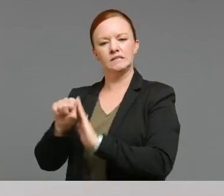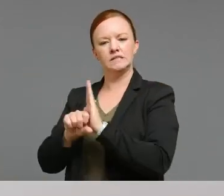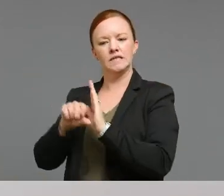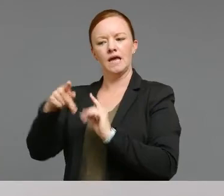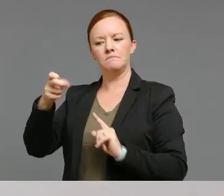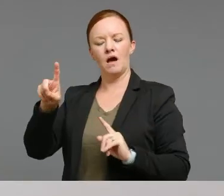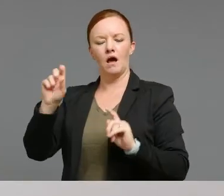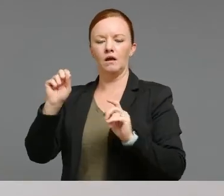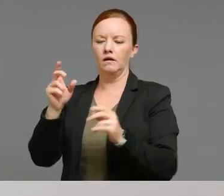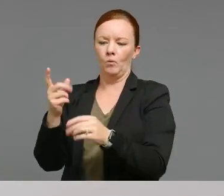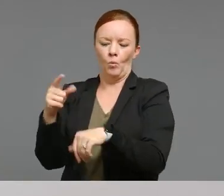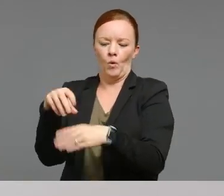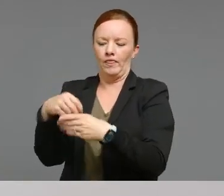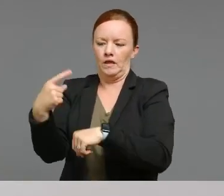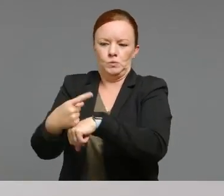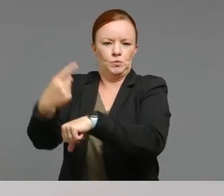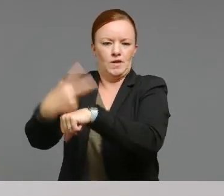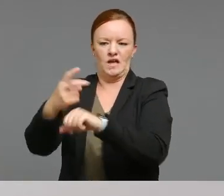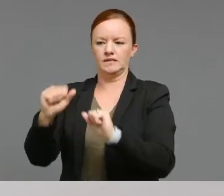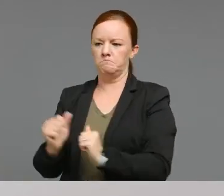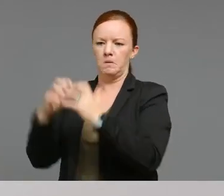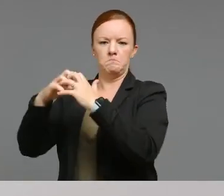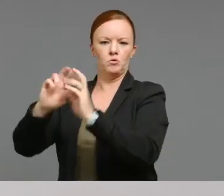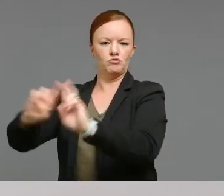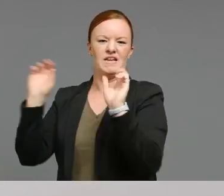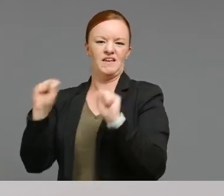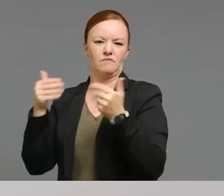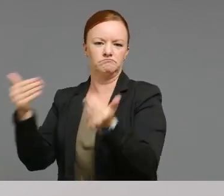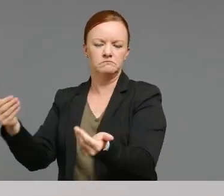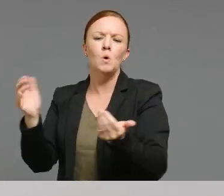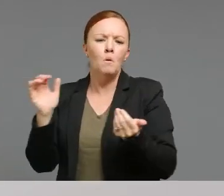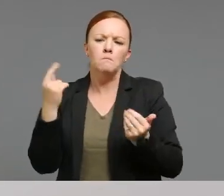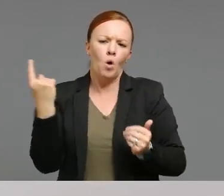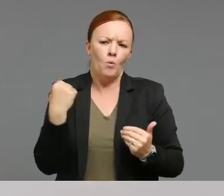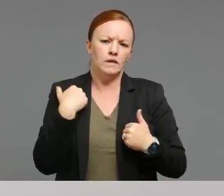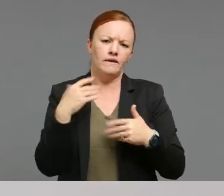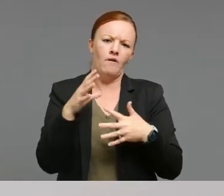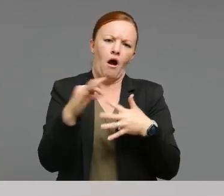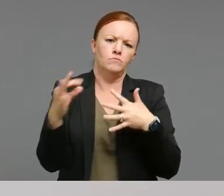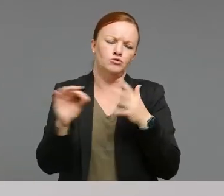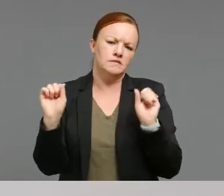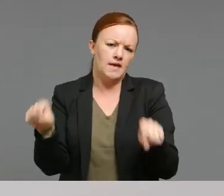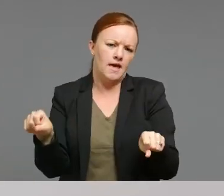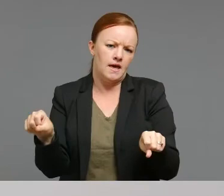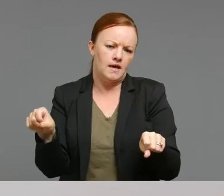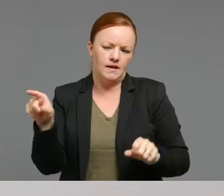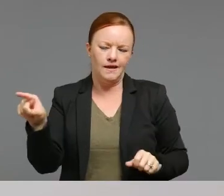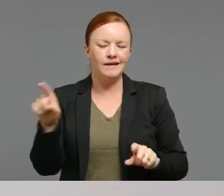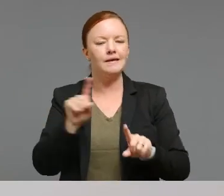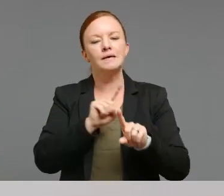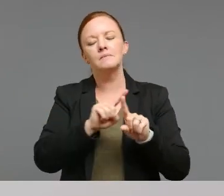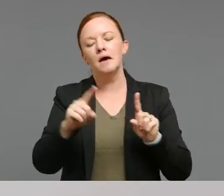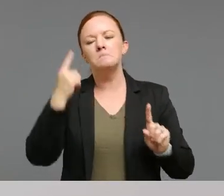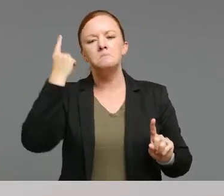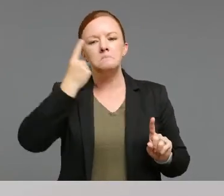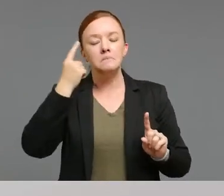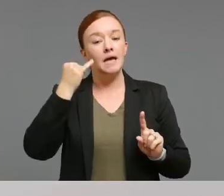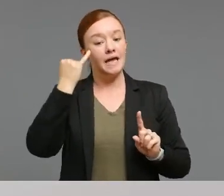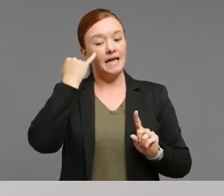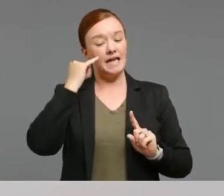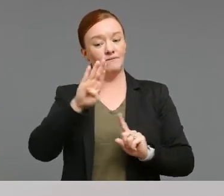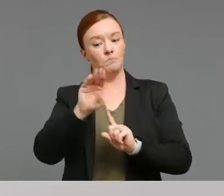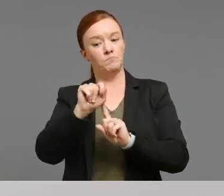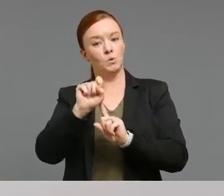always an option on the table. But we would anticipate by that time, providers wouldn't need to be pandemic providers